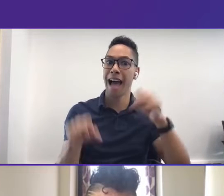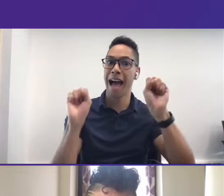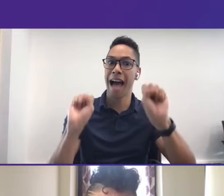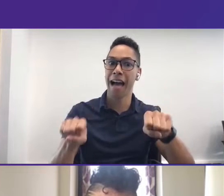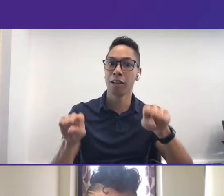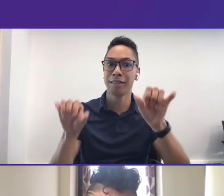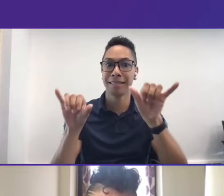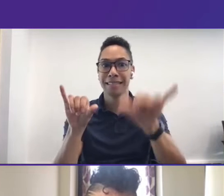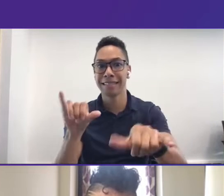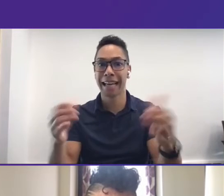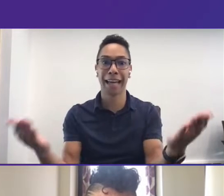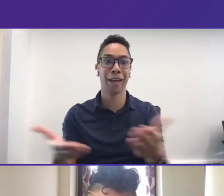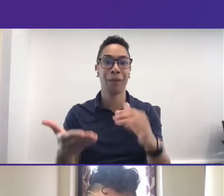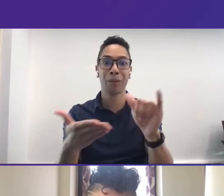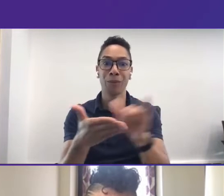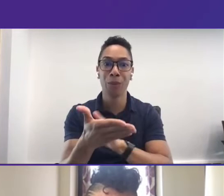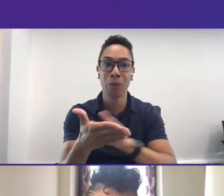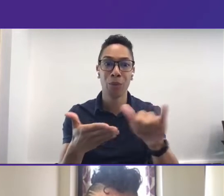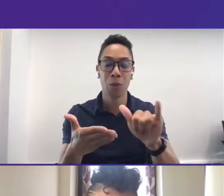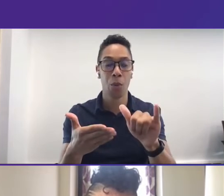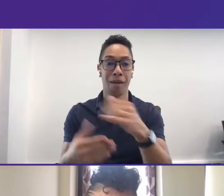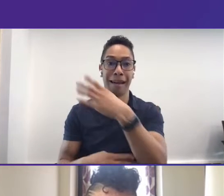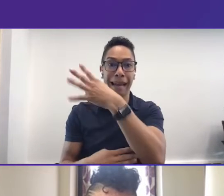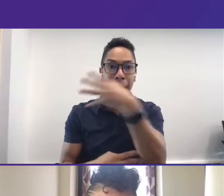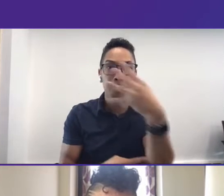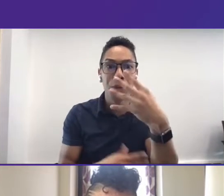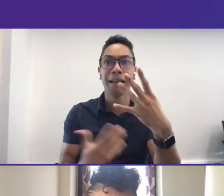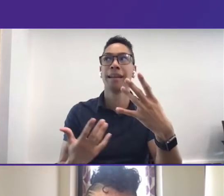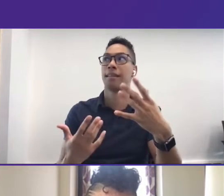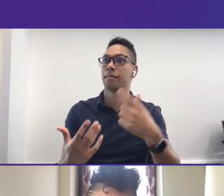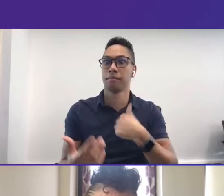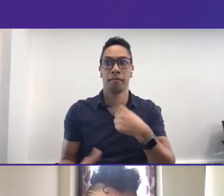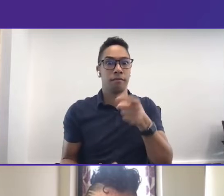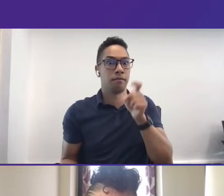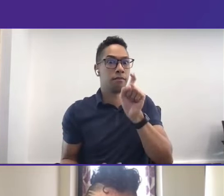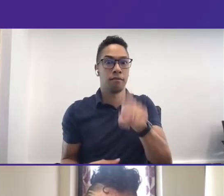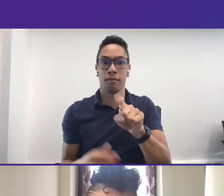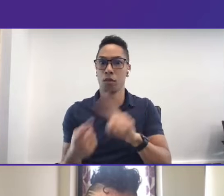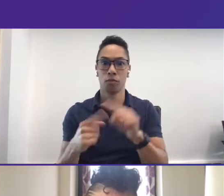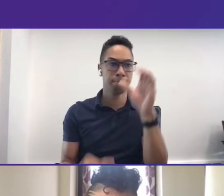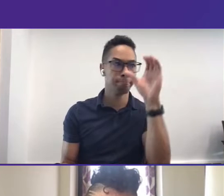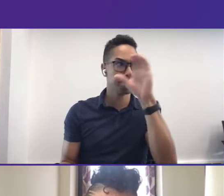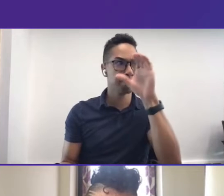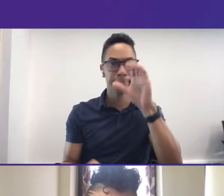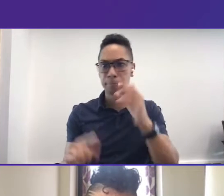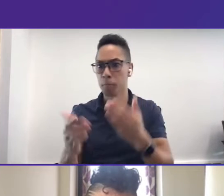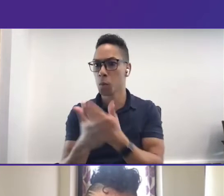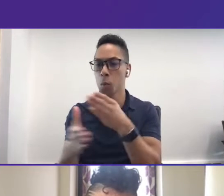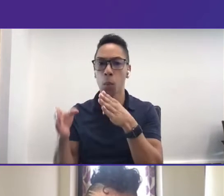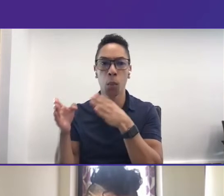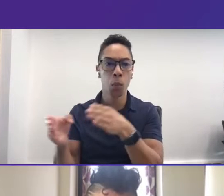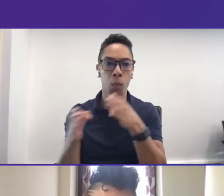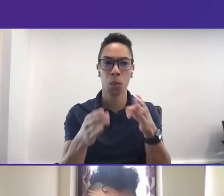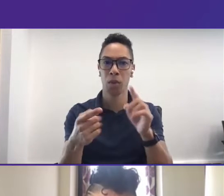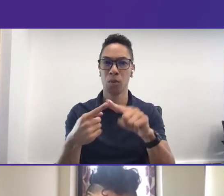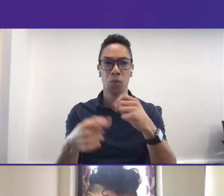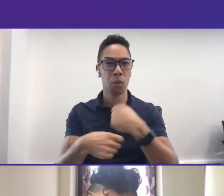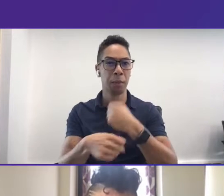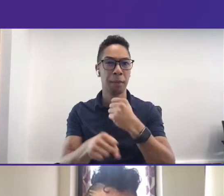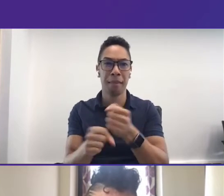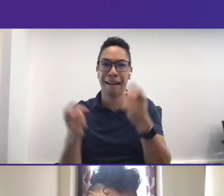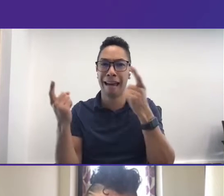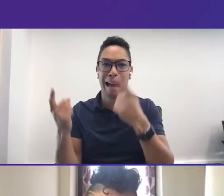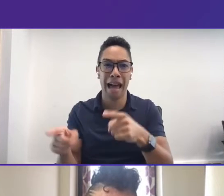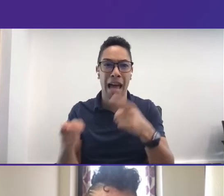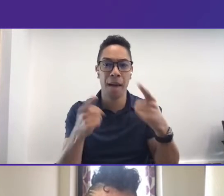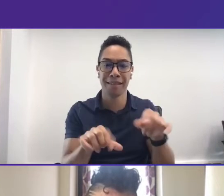New York as an immigrant. And so I had to kind of find ways to make that happen, stay